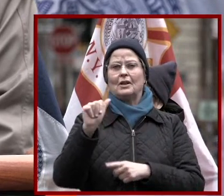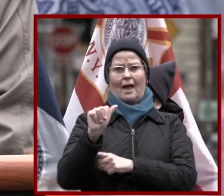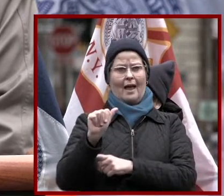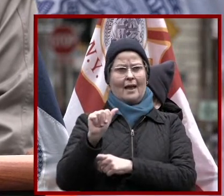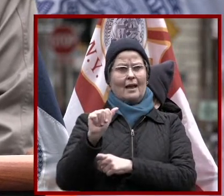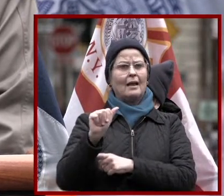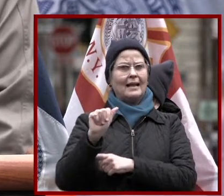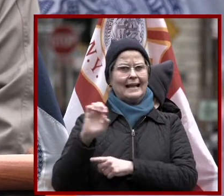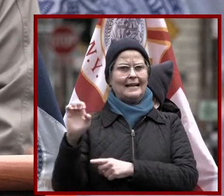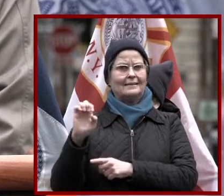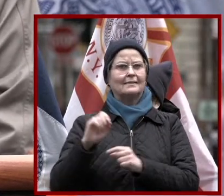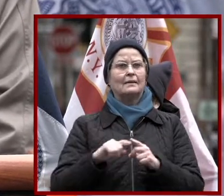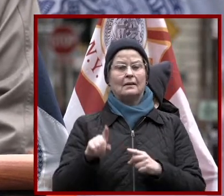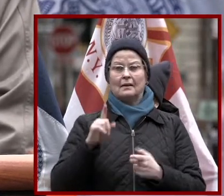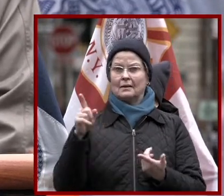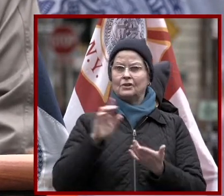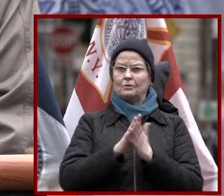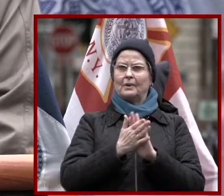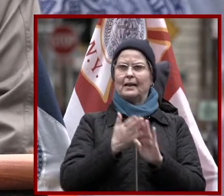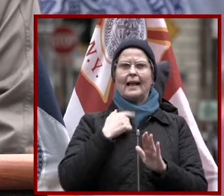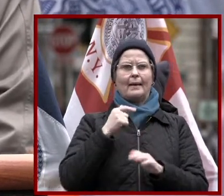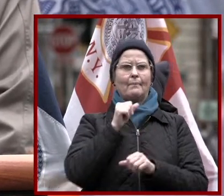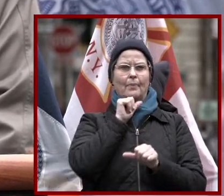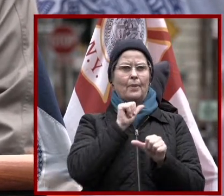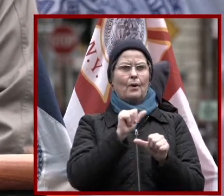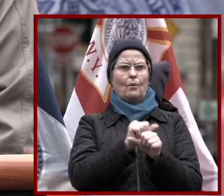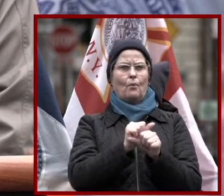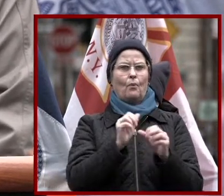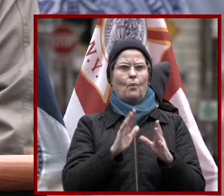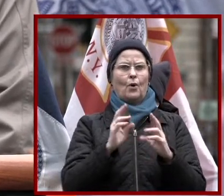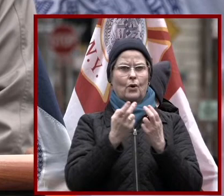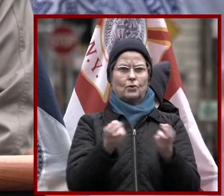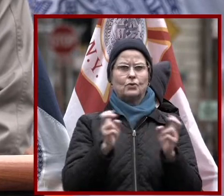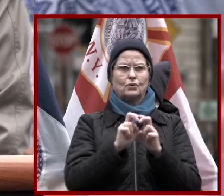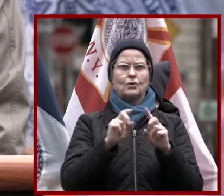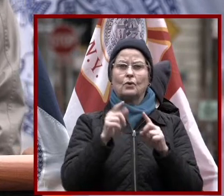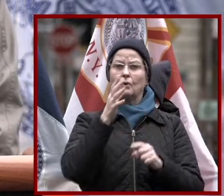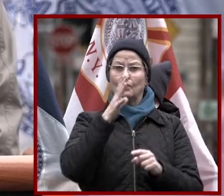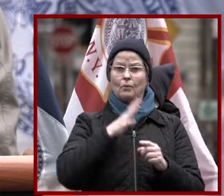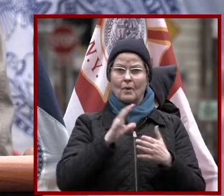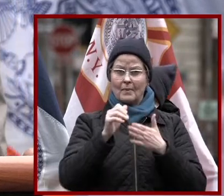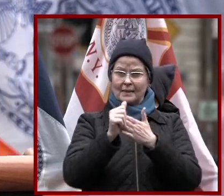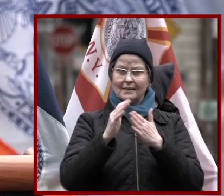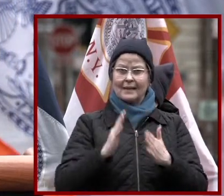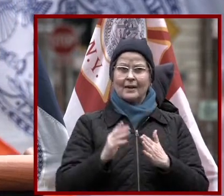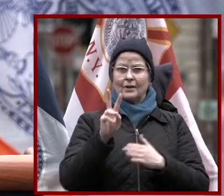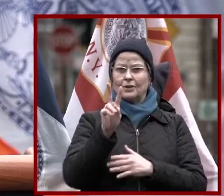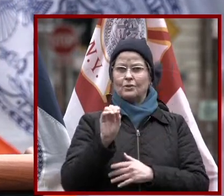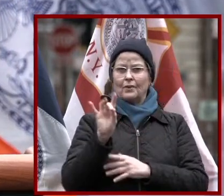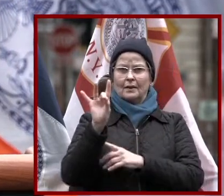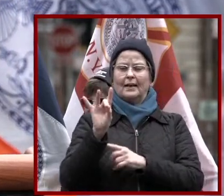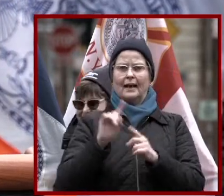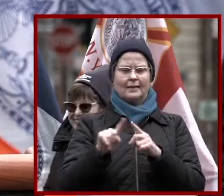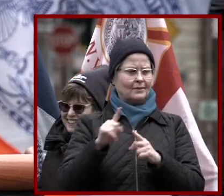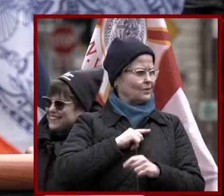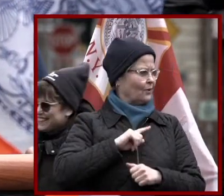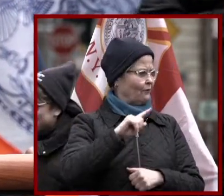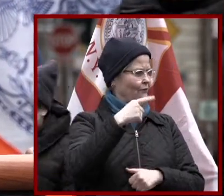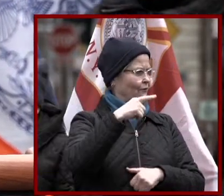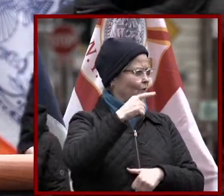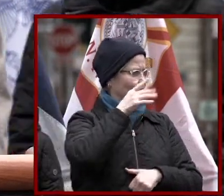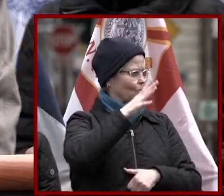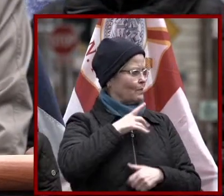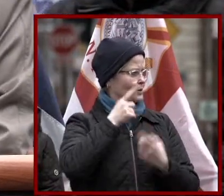before becoming the Workers' Circle Woman's Leader in 2008. She was the first leader to do that, so give her a round of